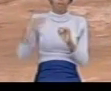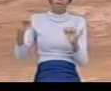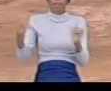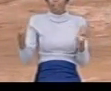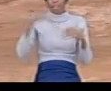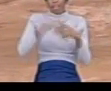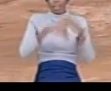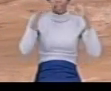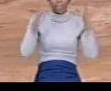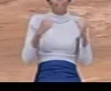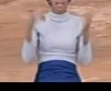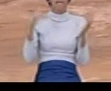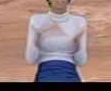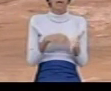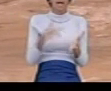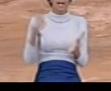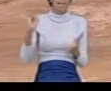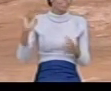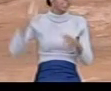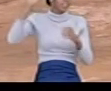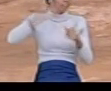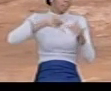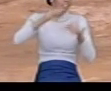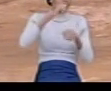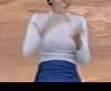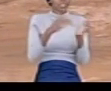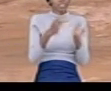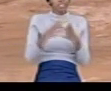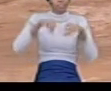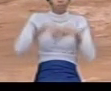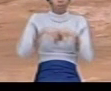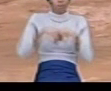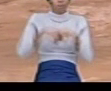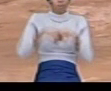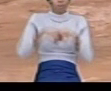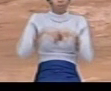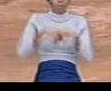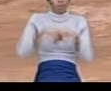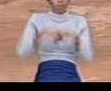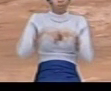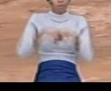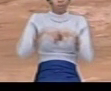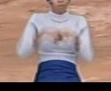in his fire again. By the anointing, Jesus